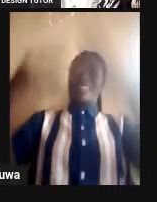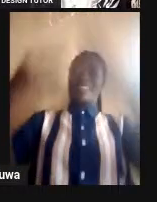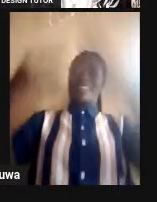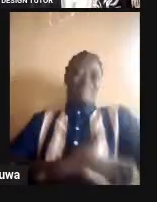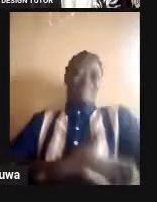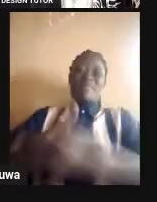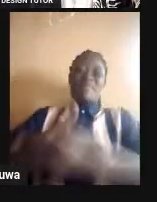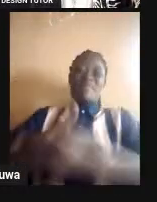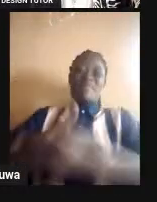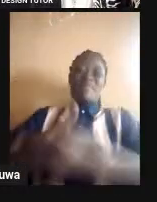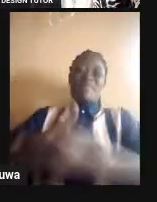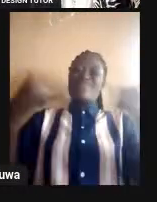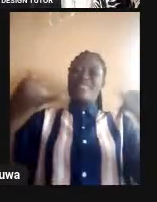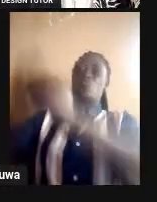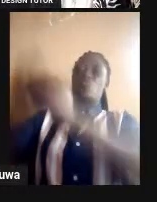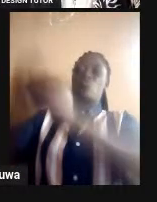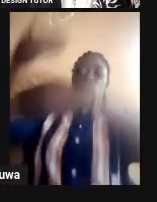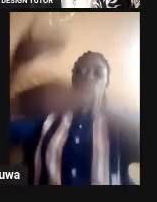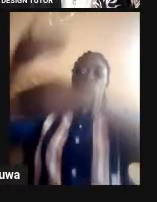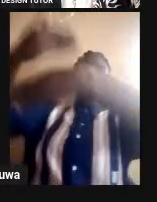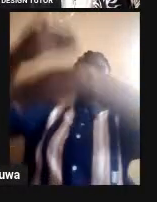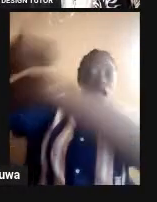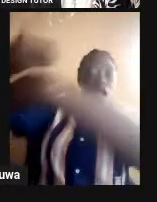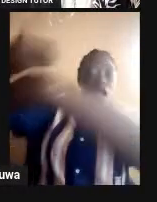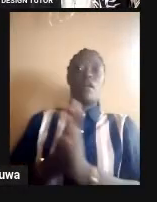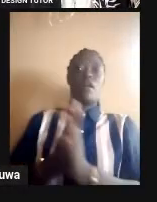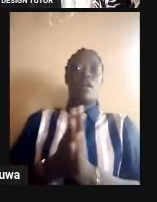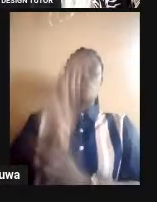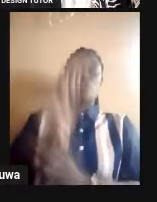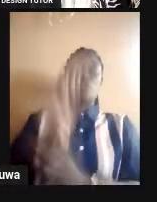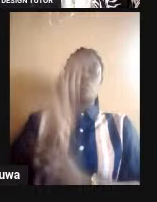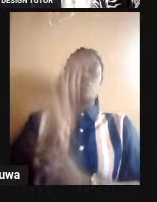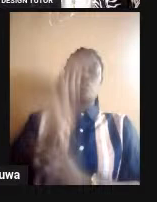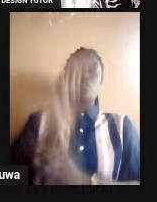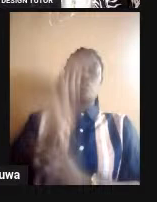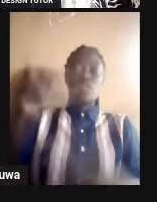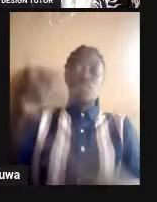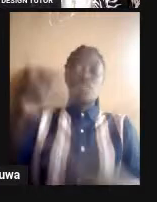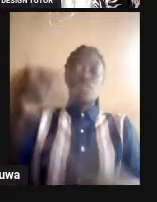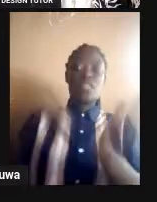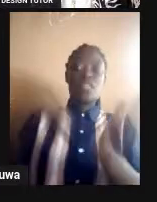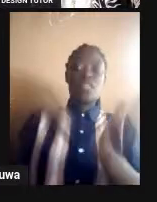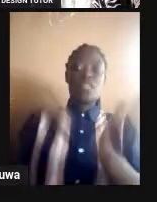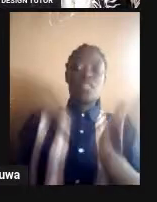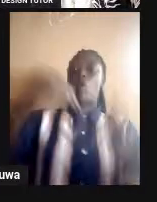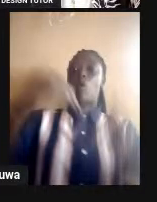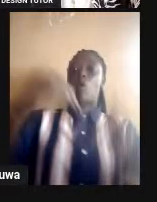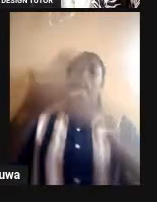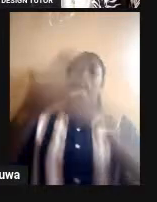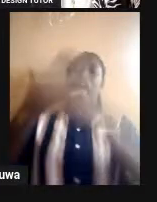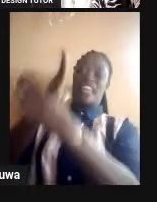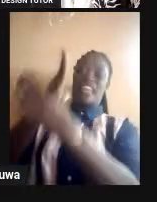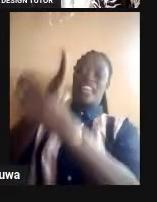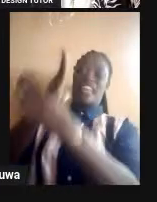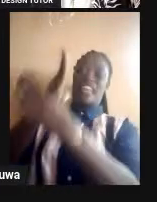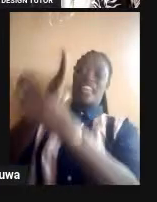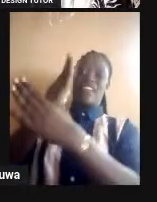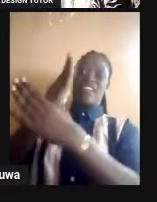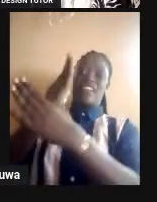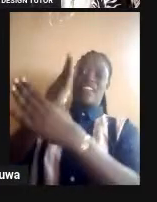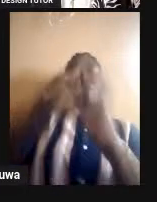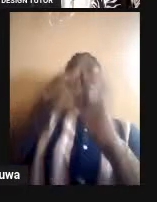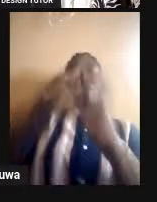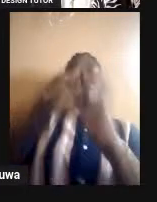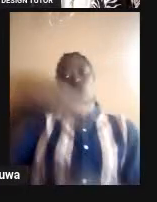that your buildings are the right height compared to each other. You won't want a super tall house next to